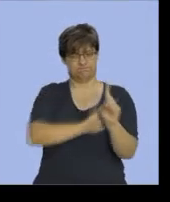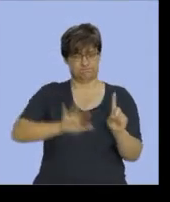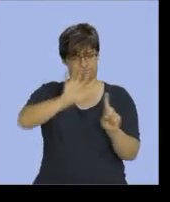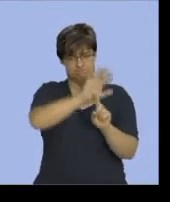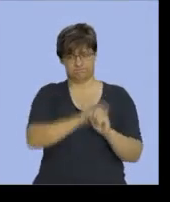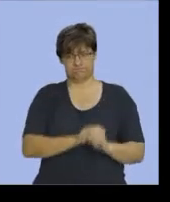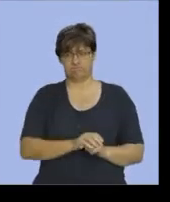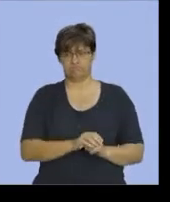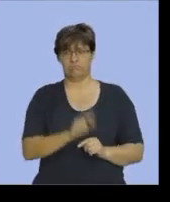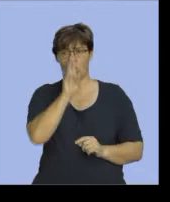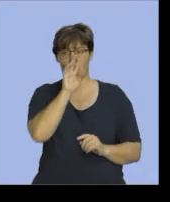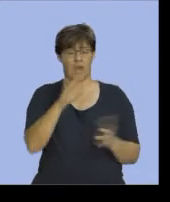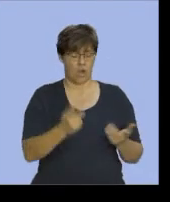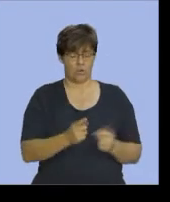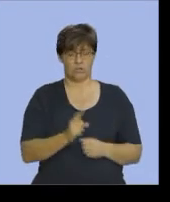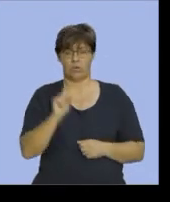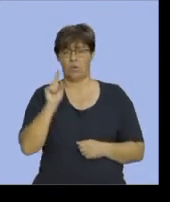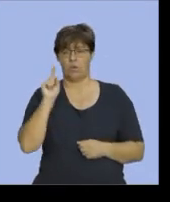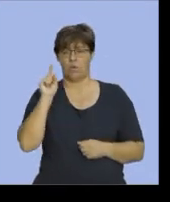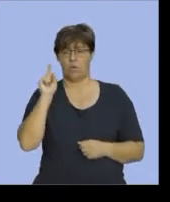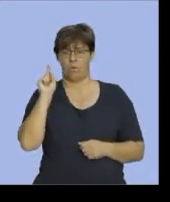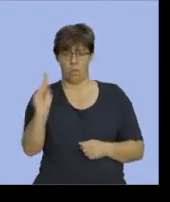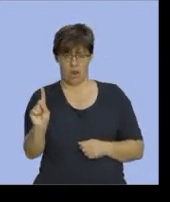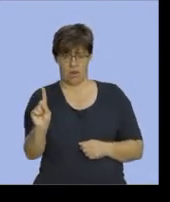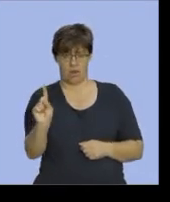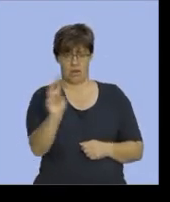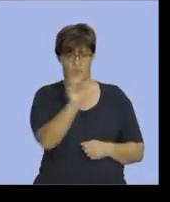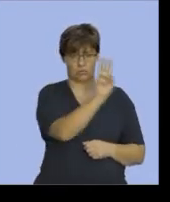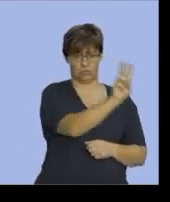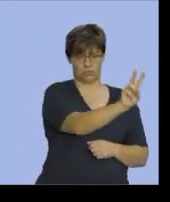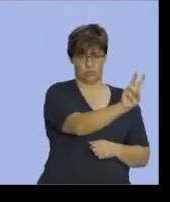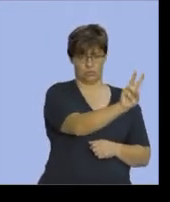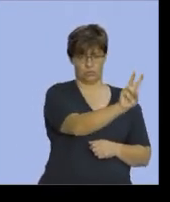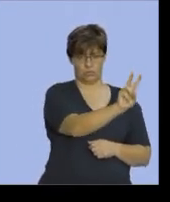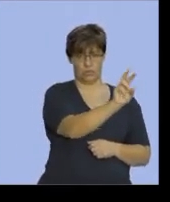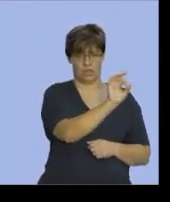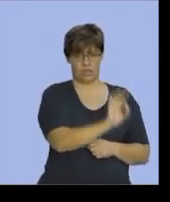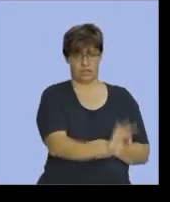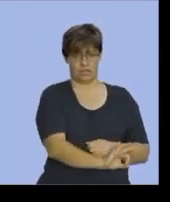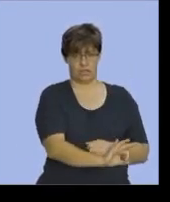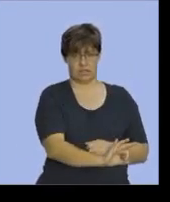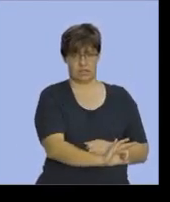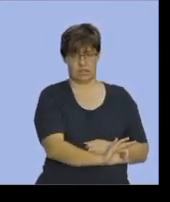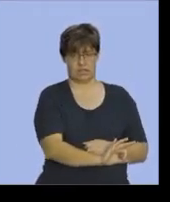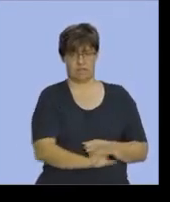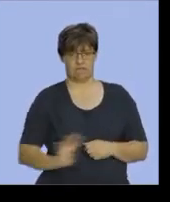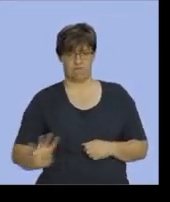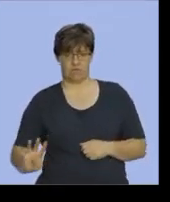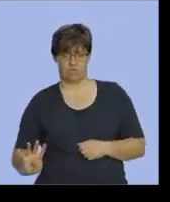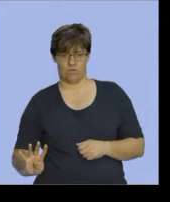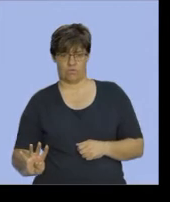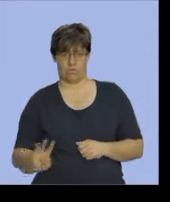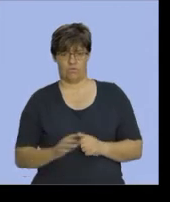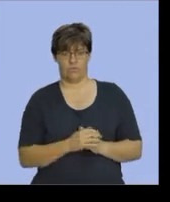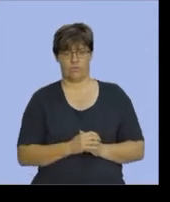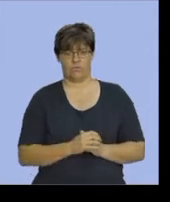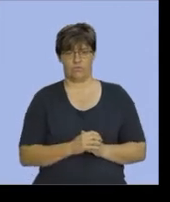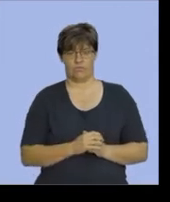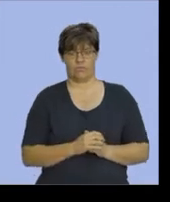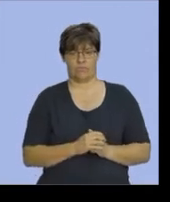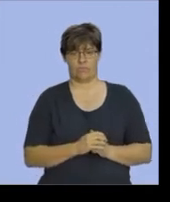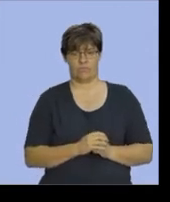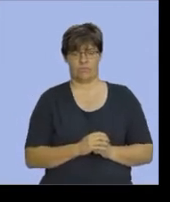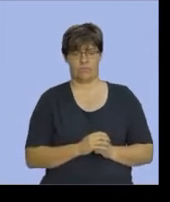itself. This is how it will look like. So this will be quadrant 1, that will be quadrant 2,